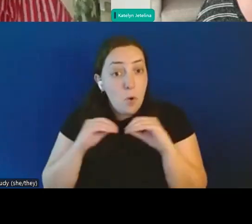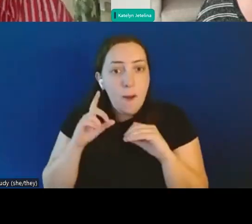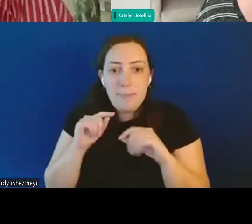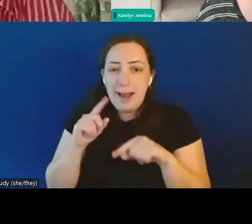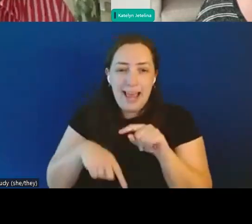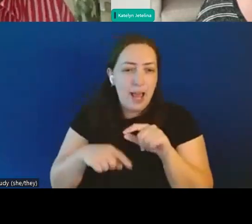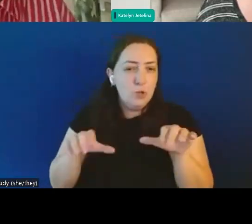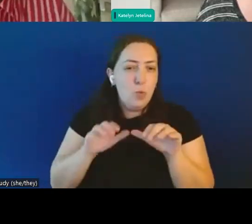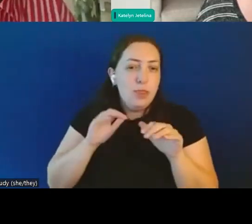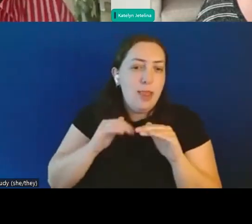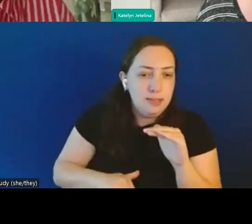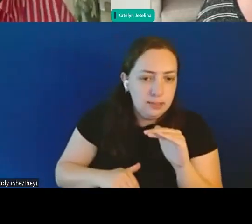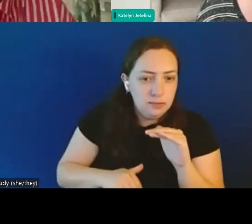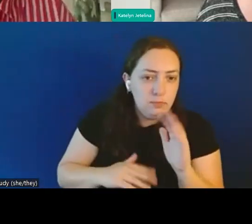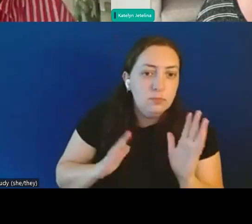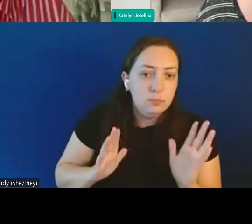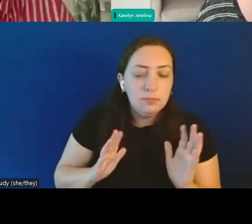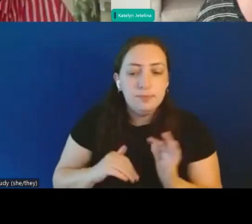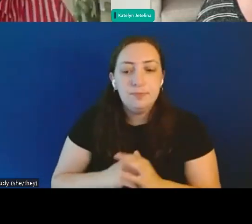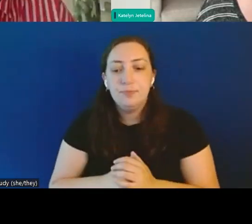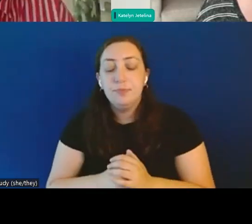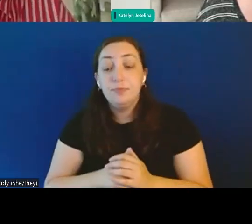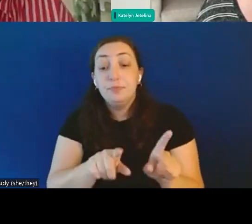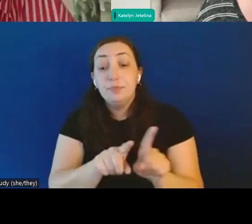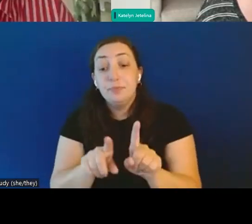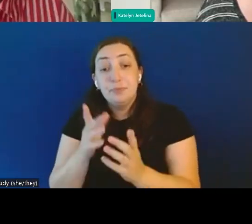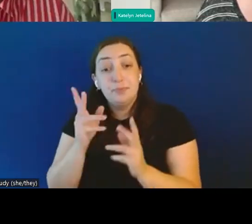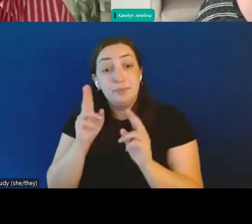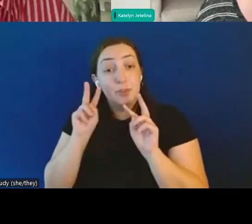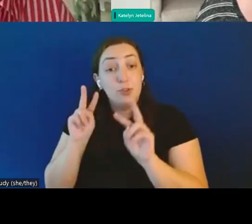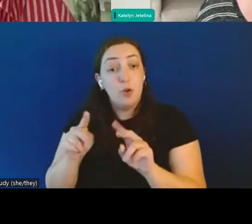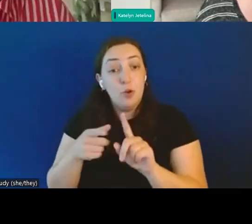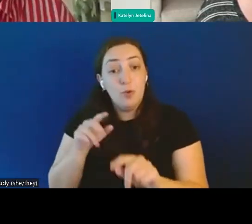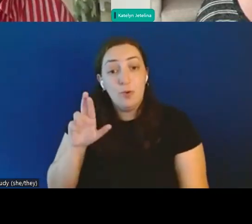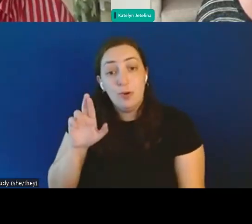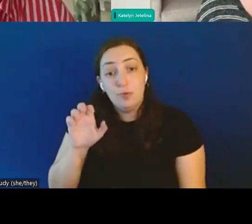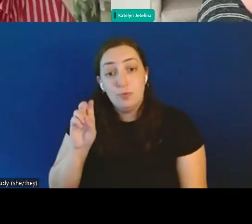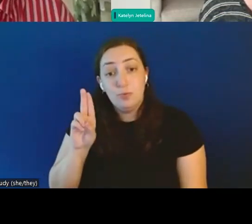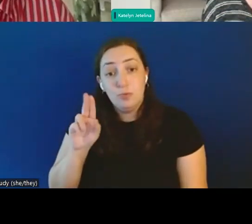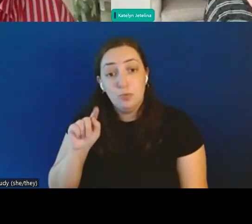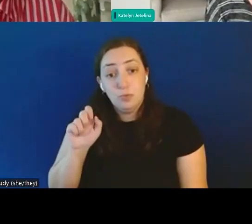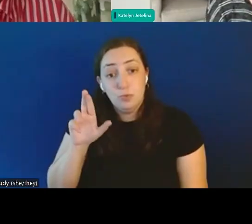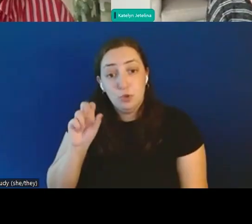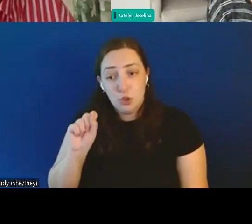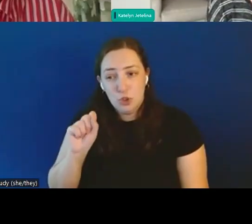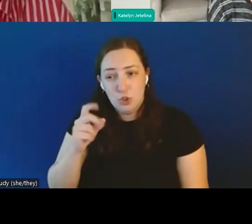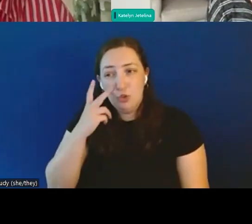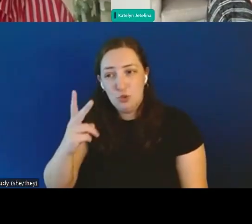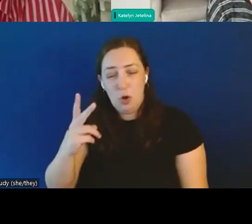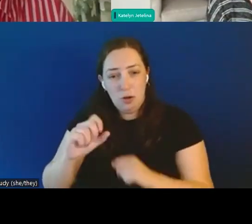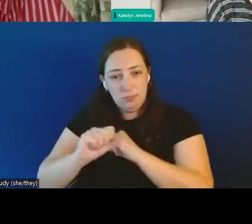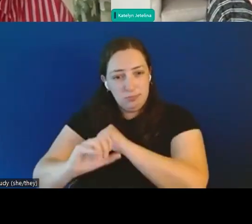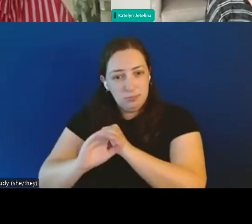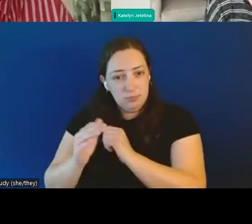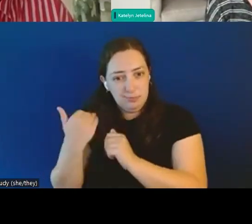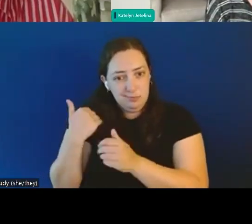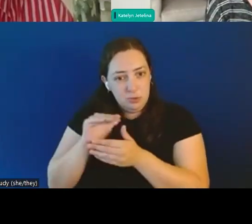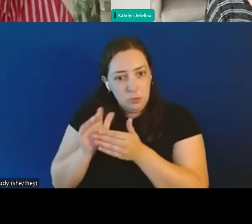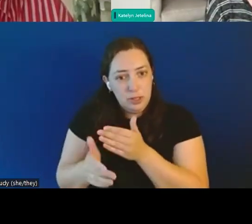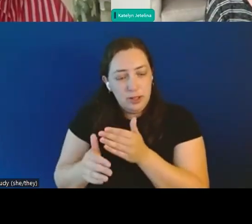Two, folks may have seen the coverage from Reuters this weekend that